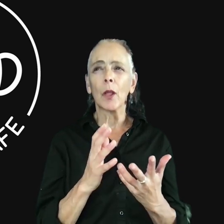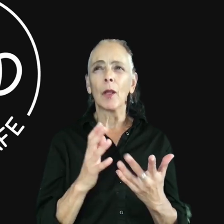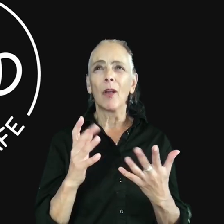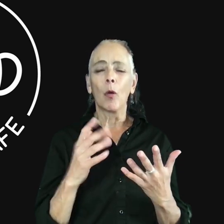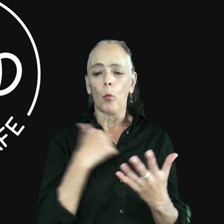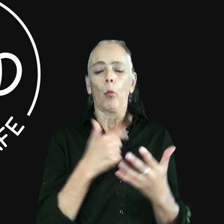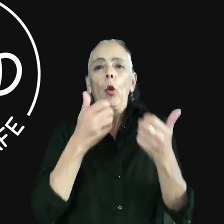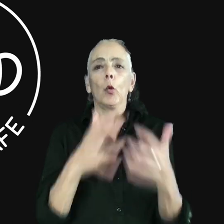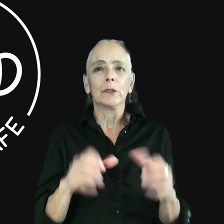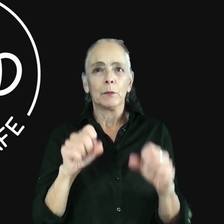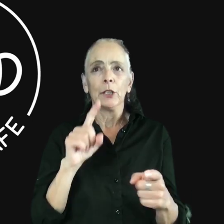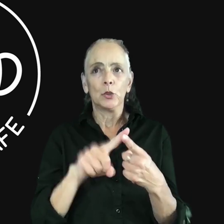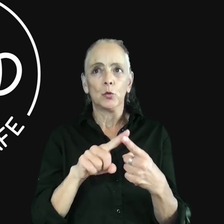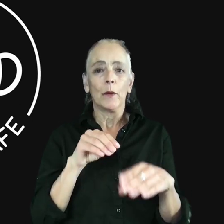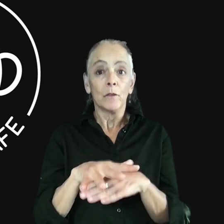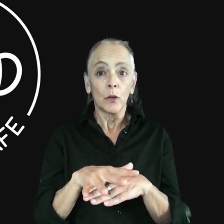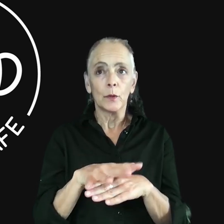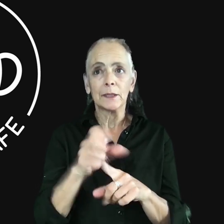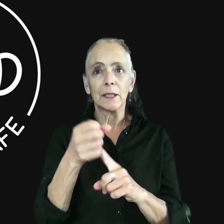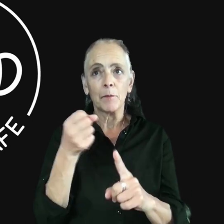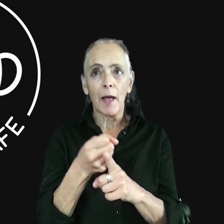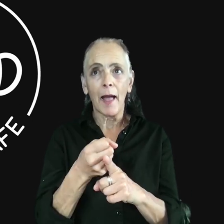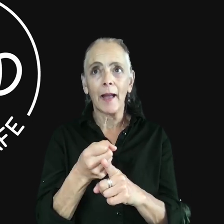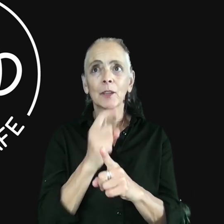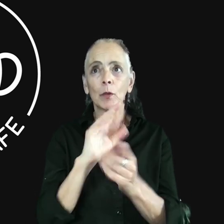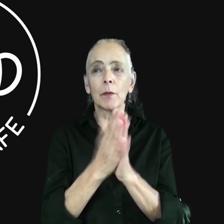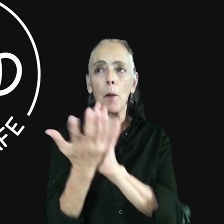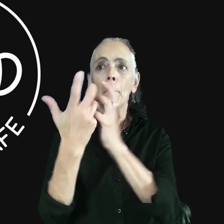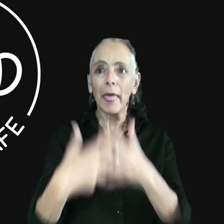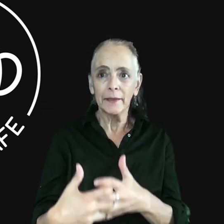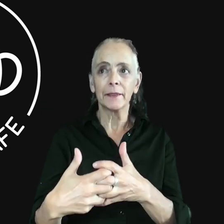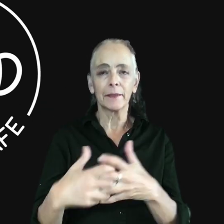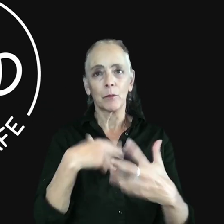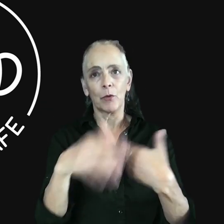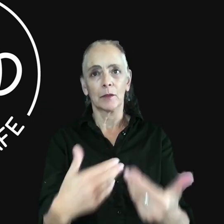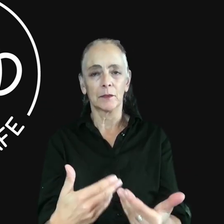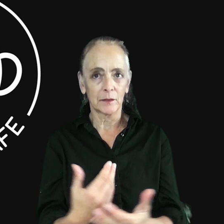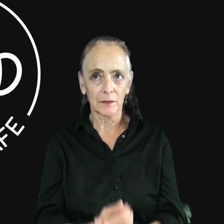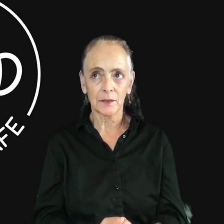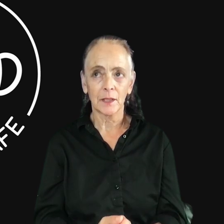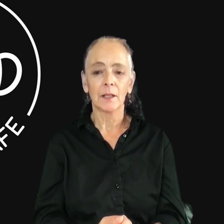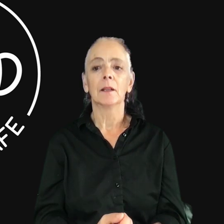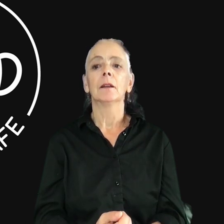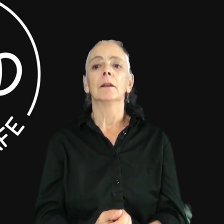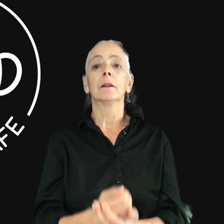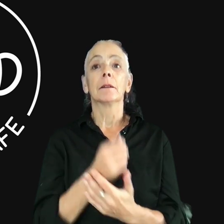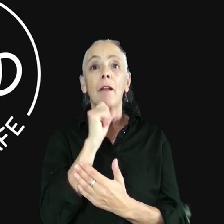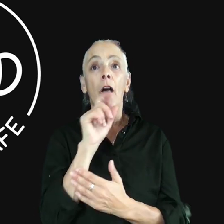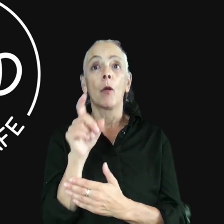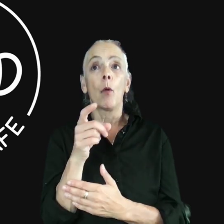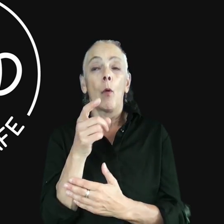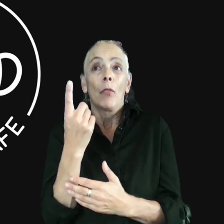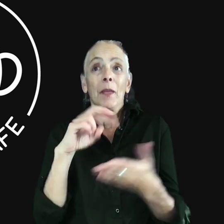ability to influence an impact and really become that kind of blended individual that we want to over time but it's not necessarily that you come in